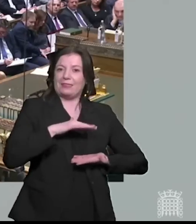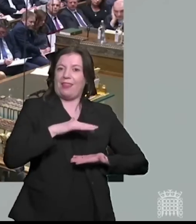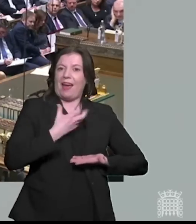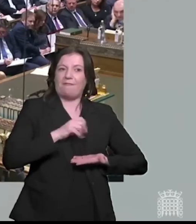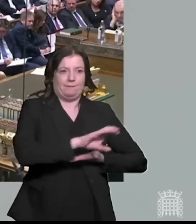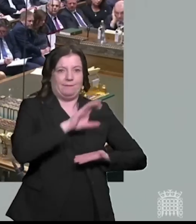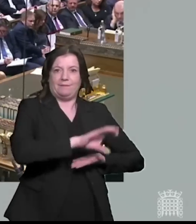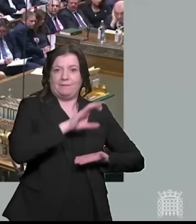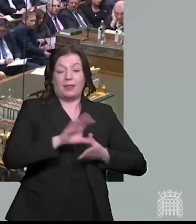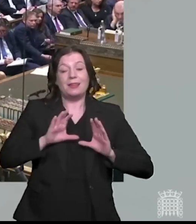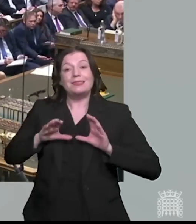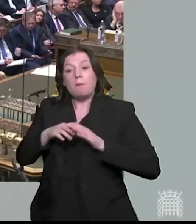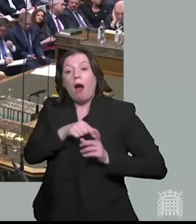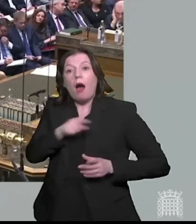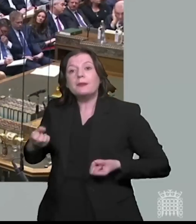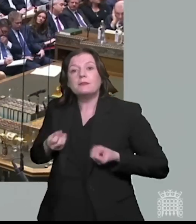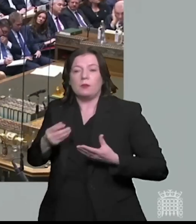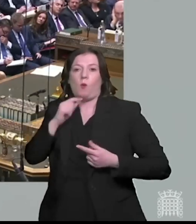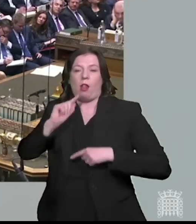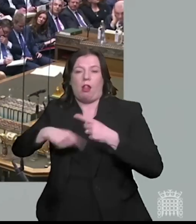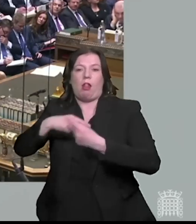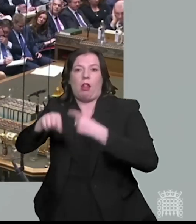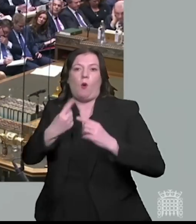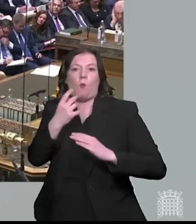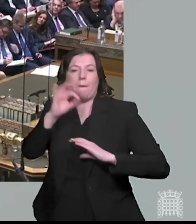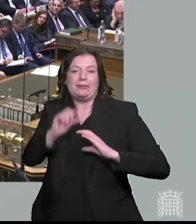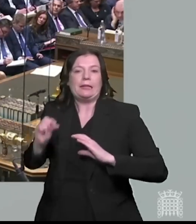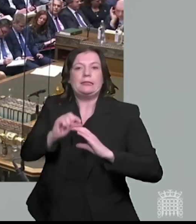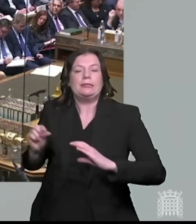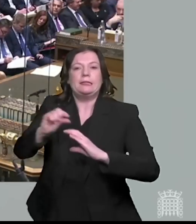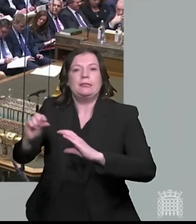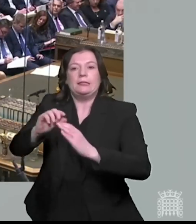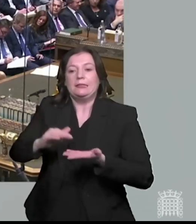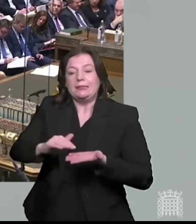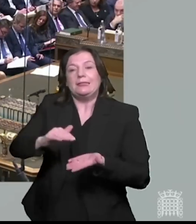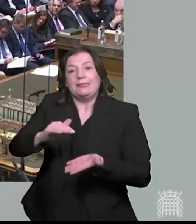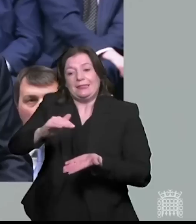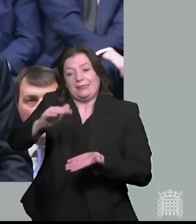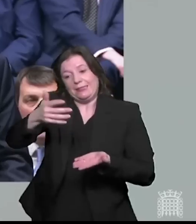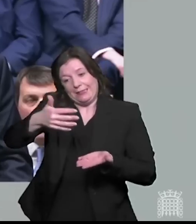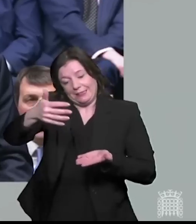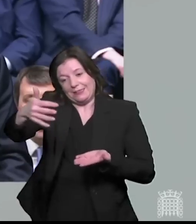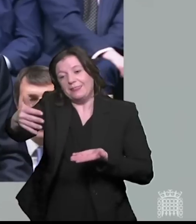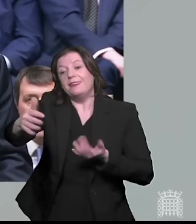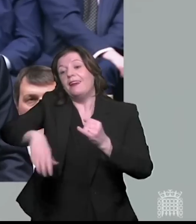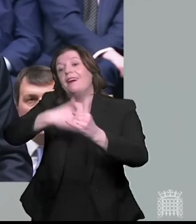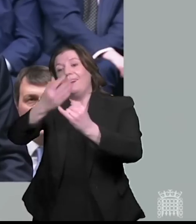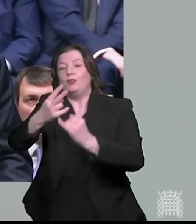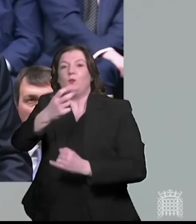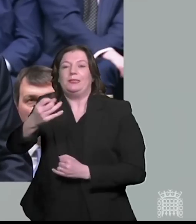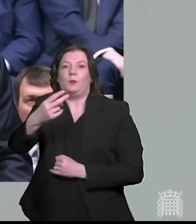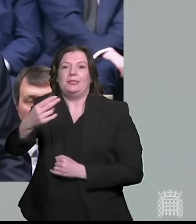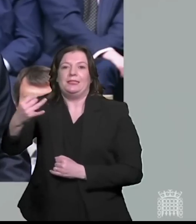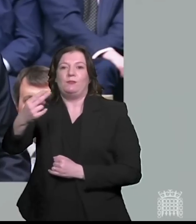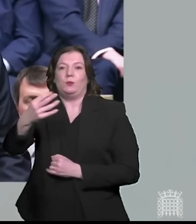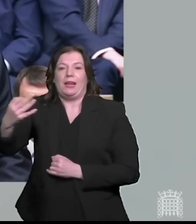Day-to-day departmental spending will grow at 1% a year on average in real terms after 24-25 until the end of the forecast period.